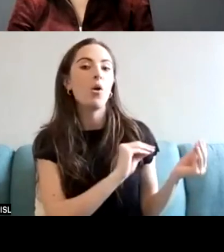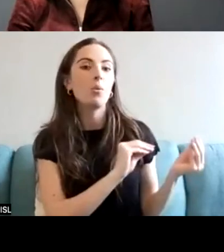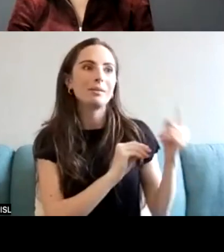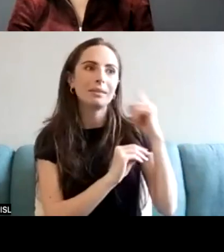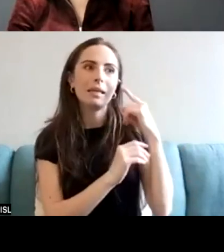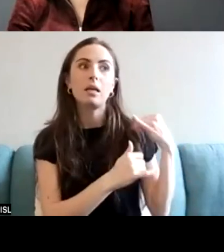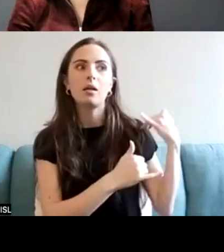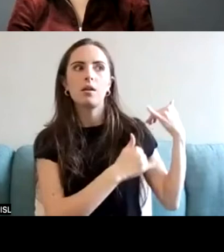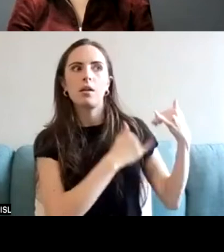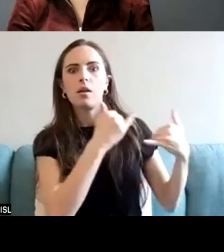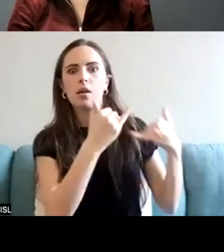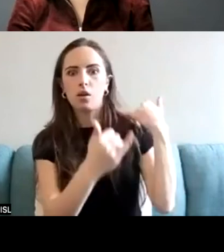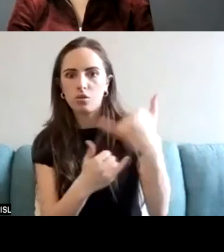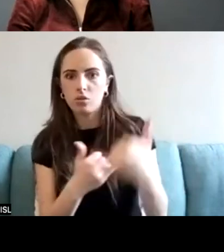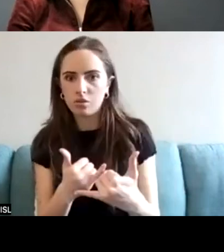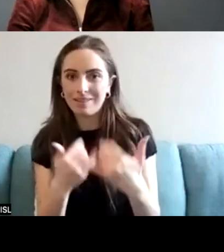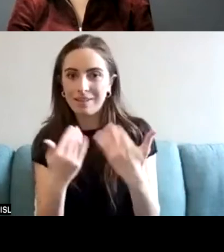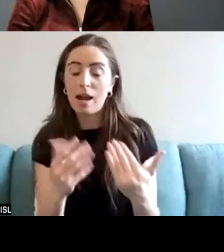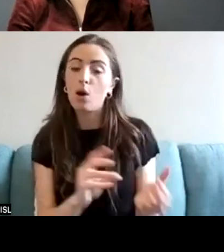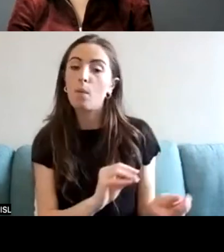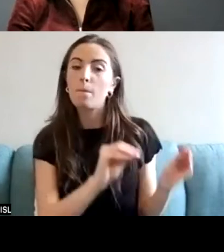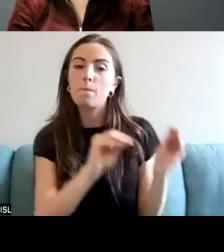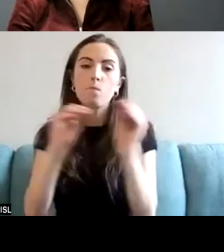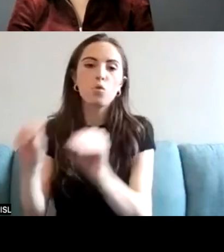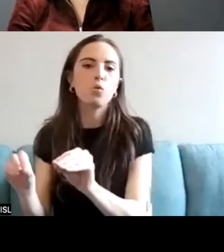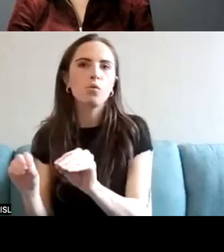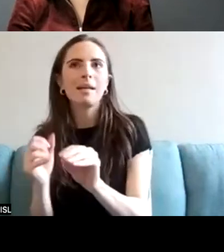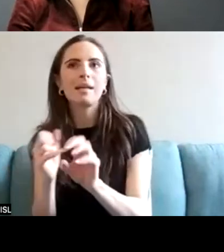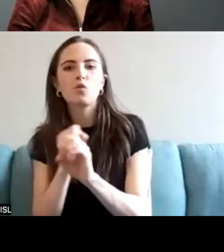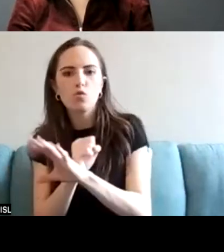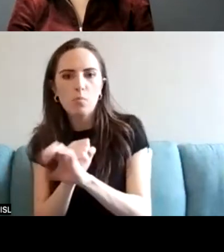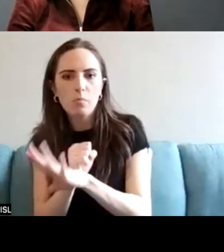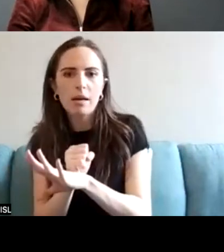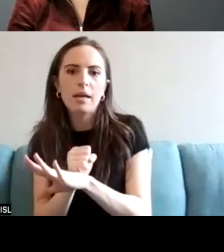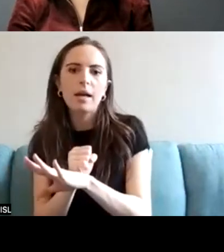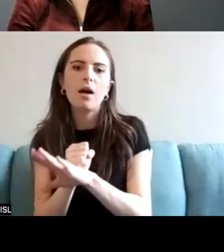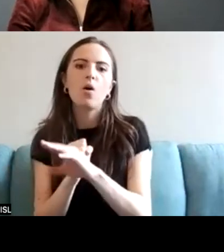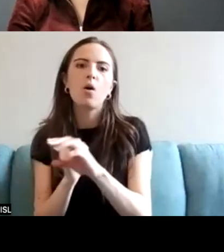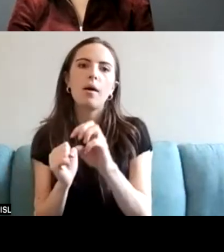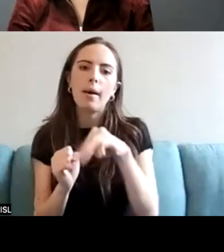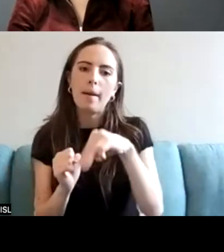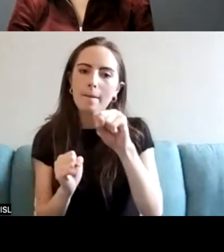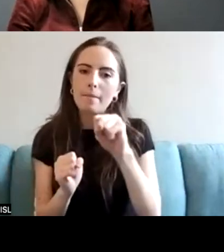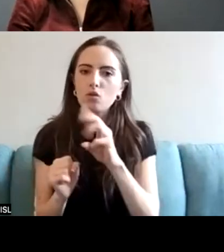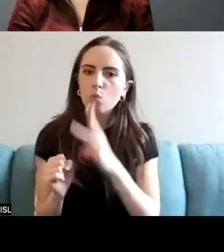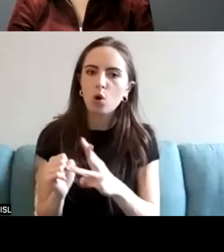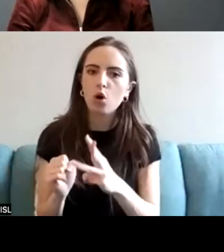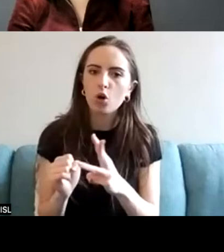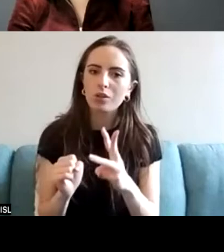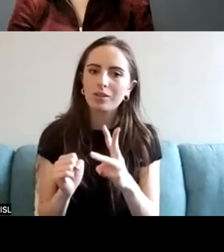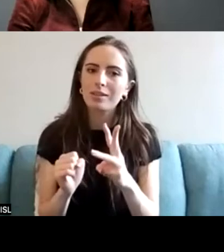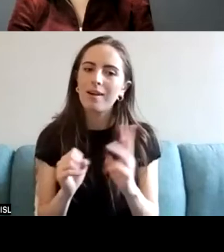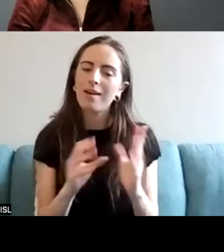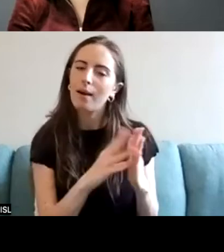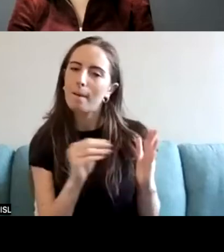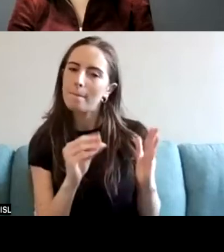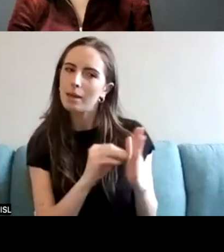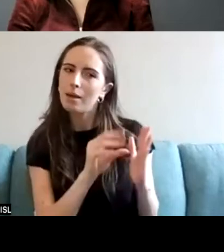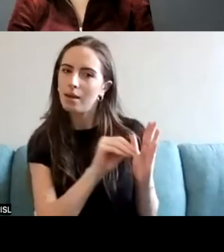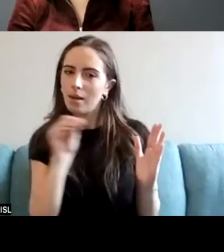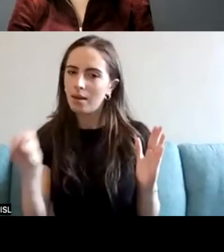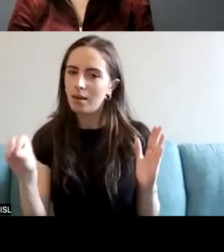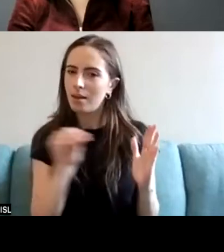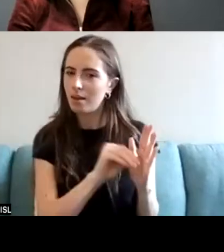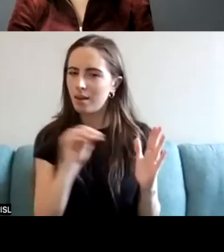translated into the different programs that have adapted those functionalities to make their to